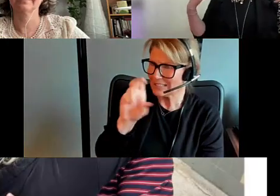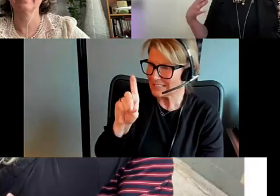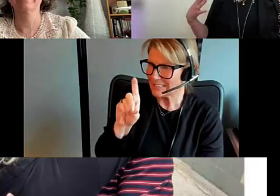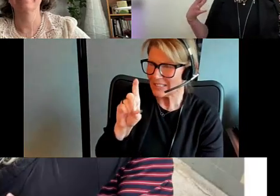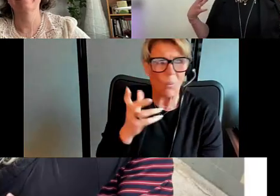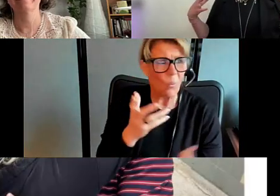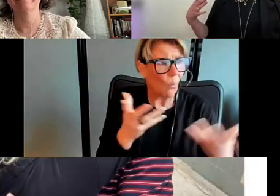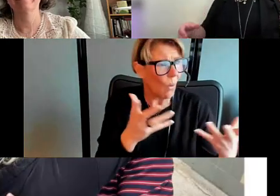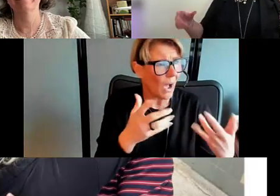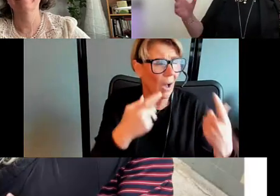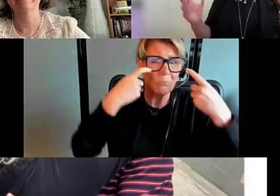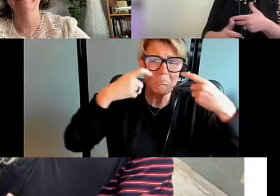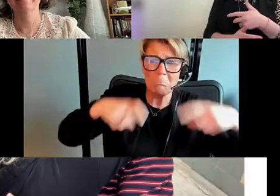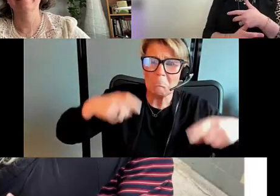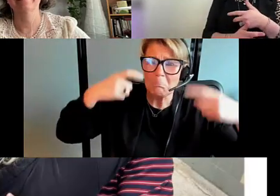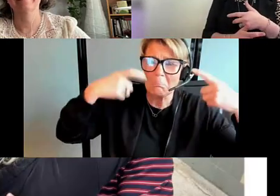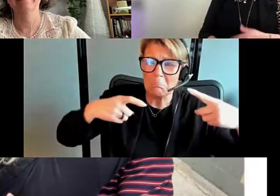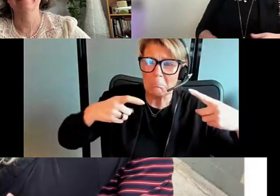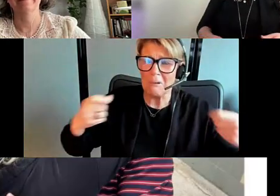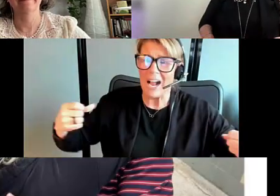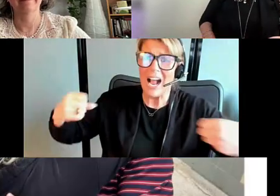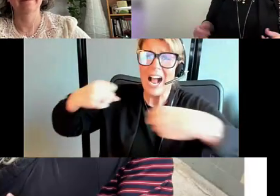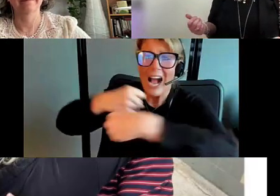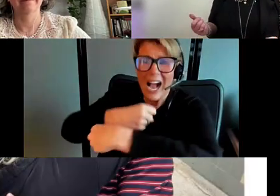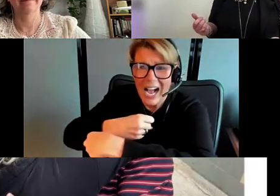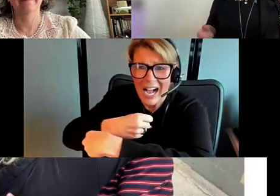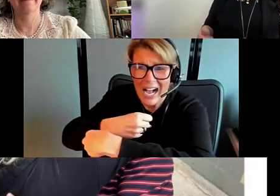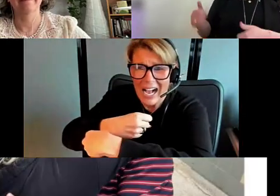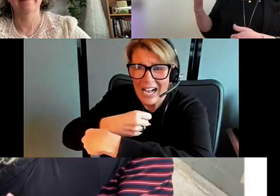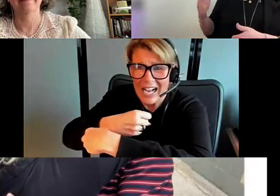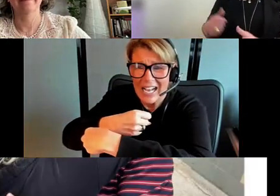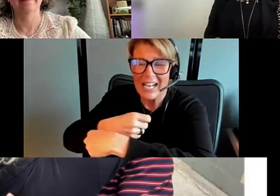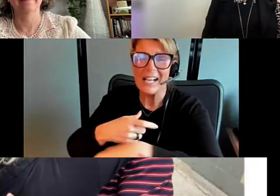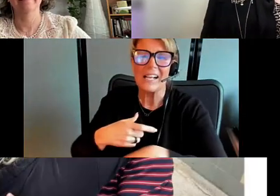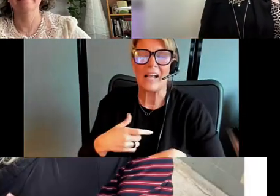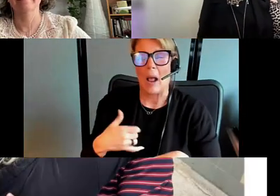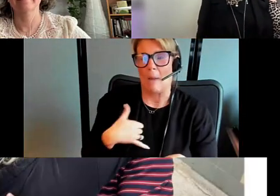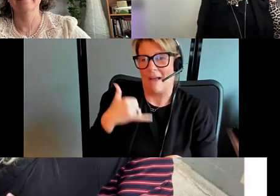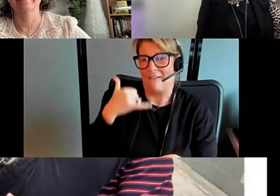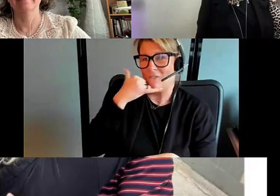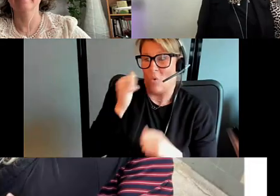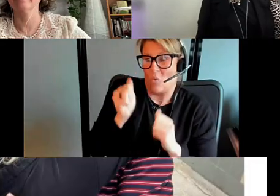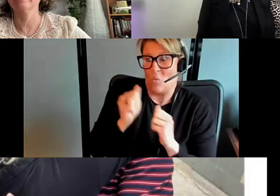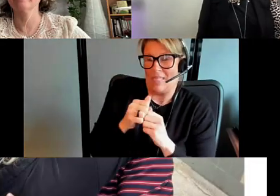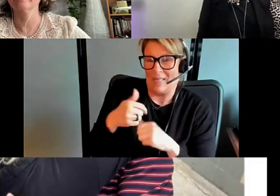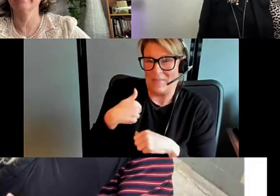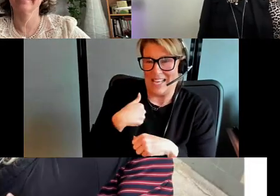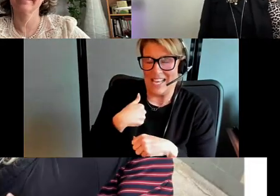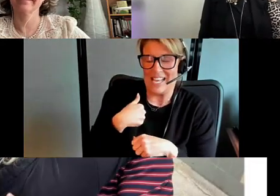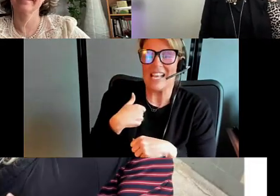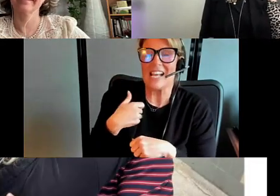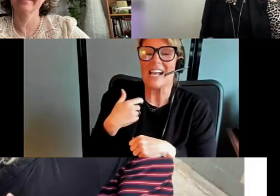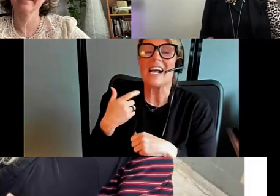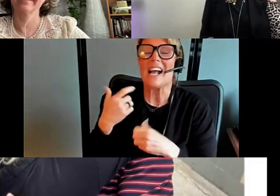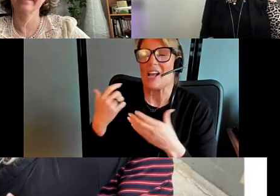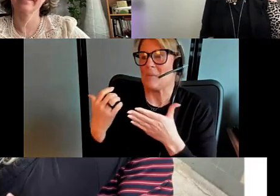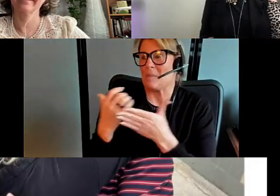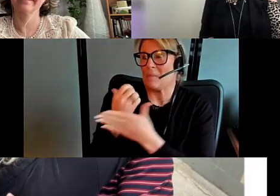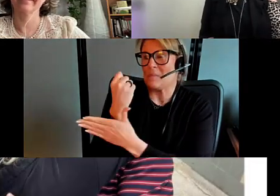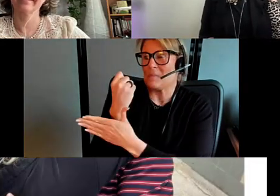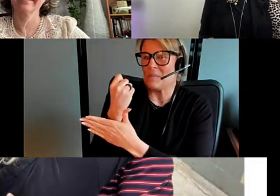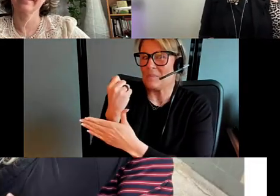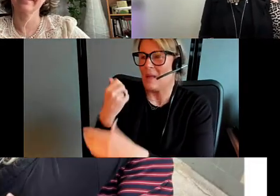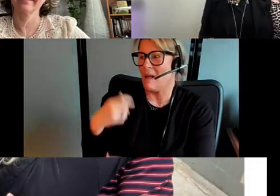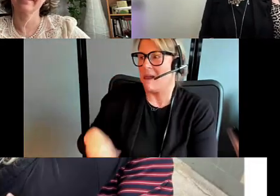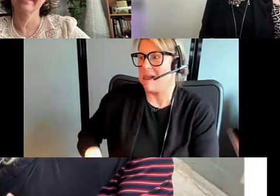And she starts crying and she hugs him. And of course, I had my phone because I was going upstairs to help with the students to take the picture. So